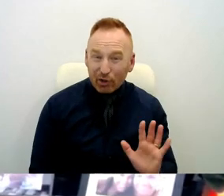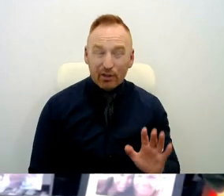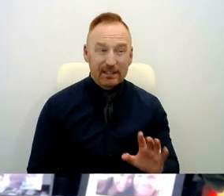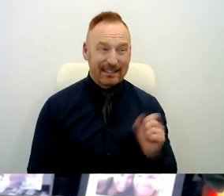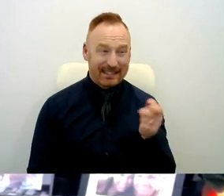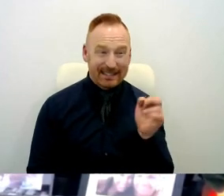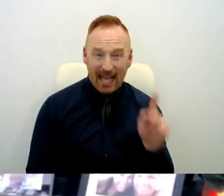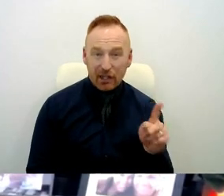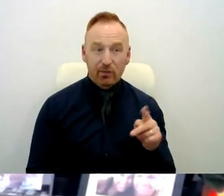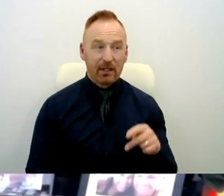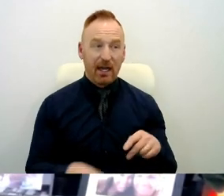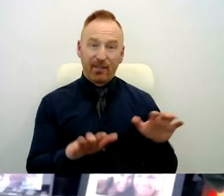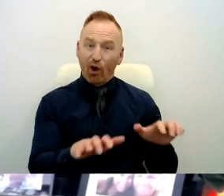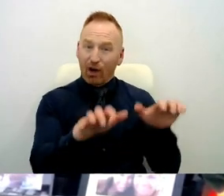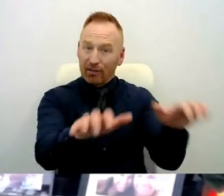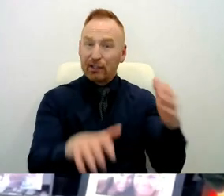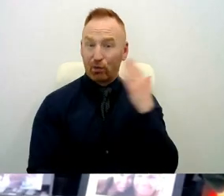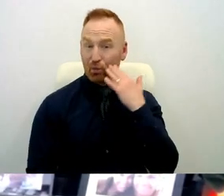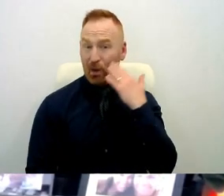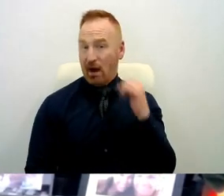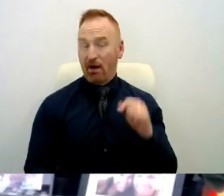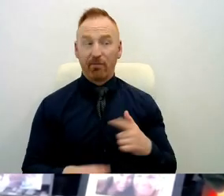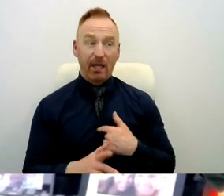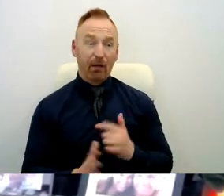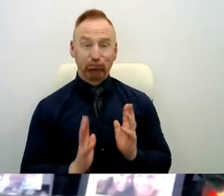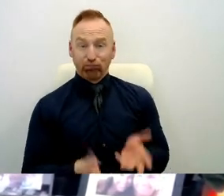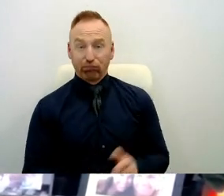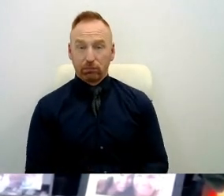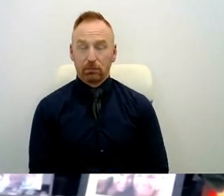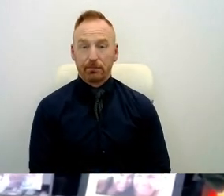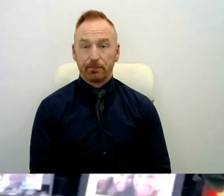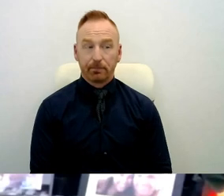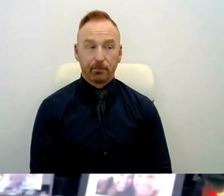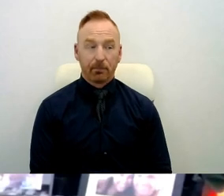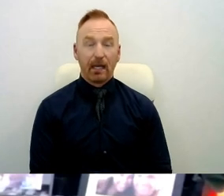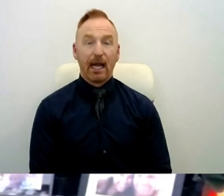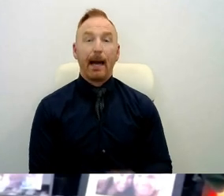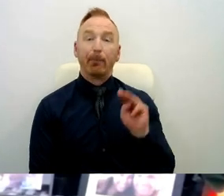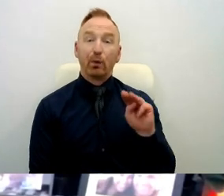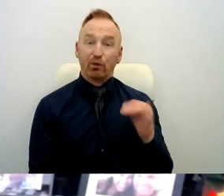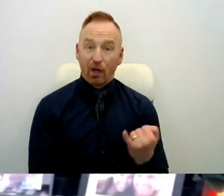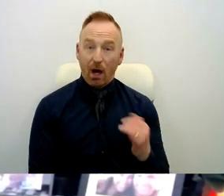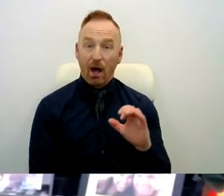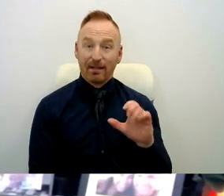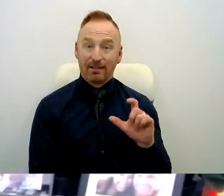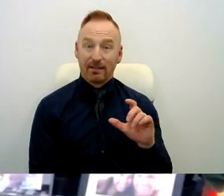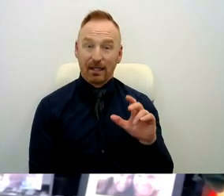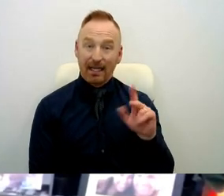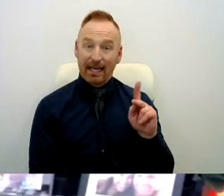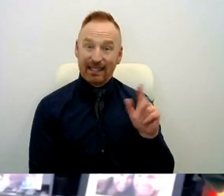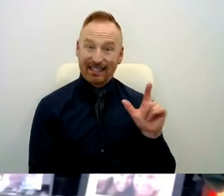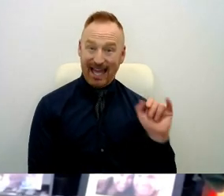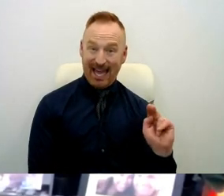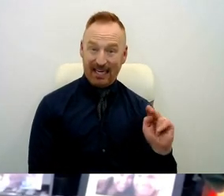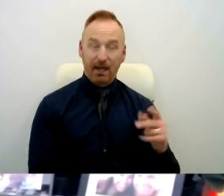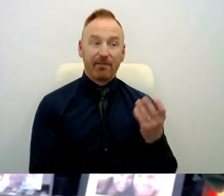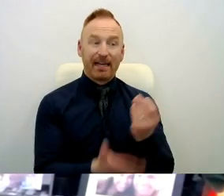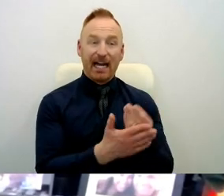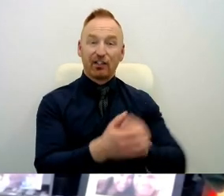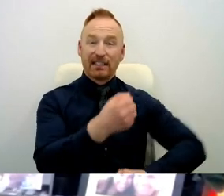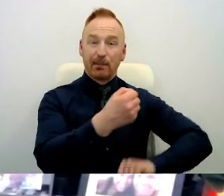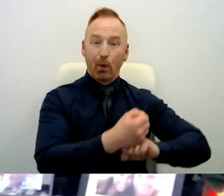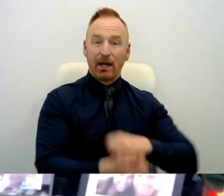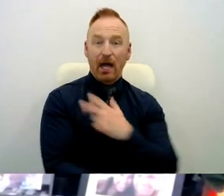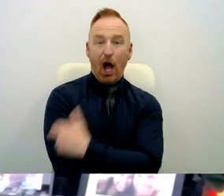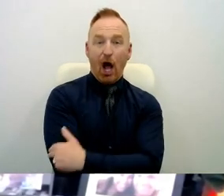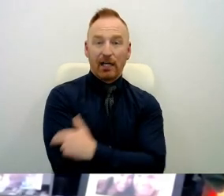Their congregations were aware and were not troubled by this. Moose Jaw's clan financially supported the wing of a